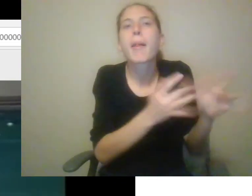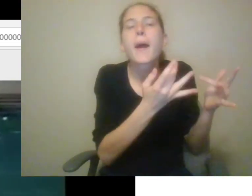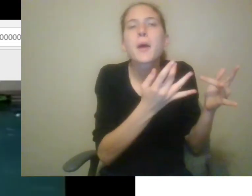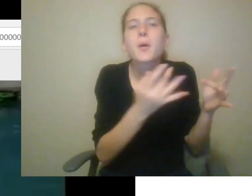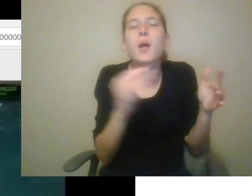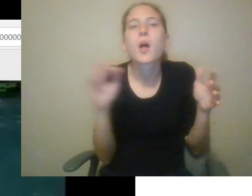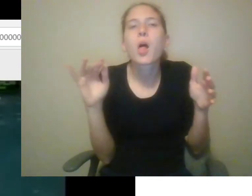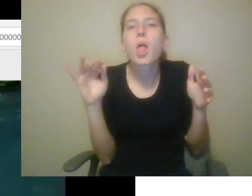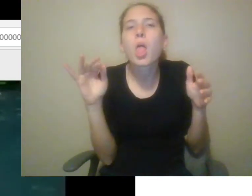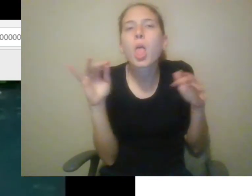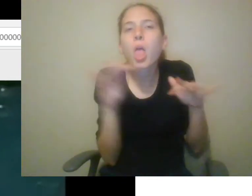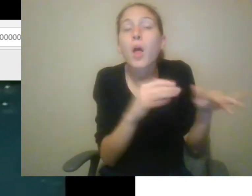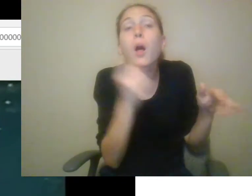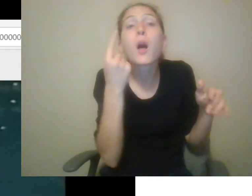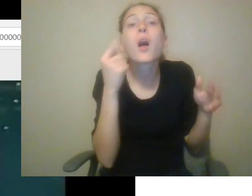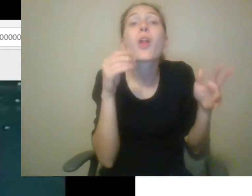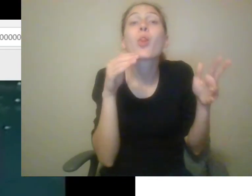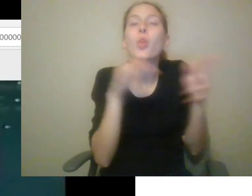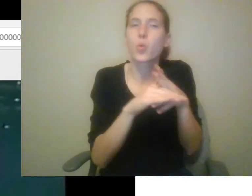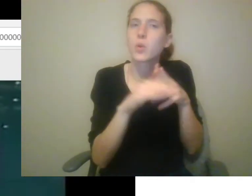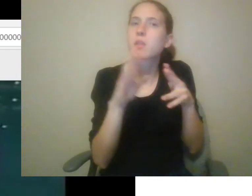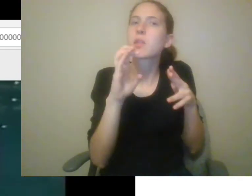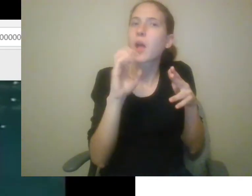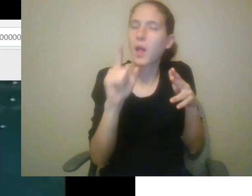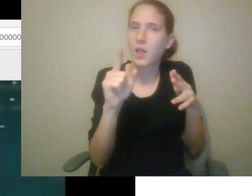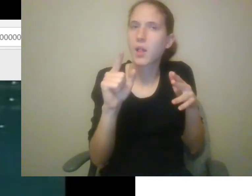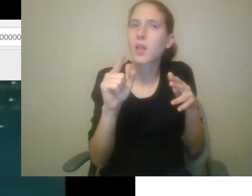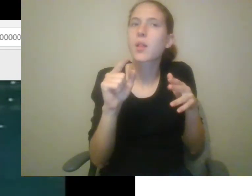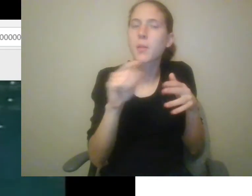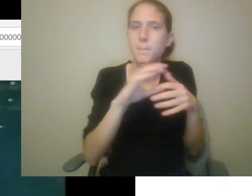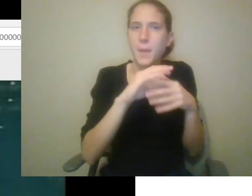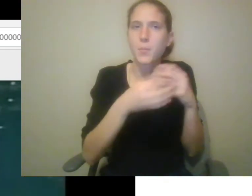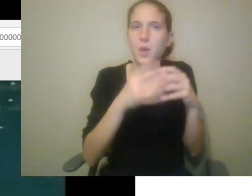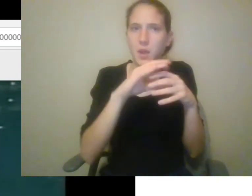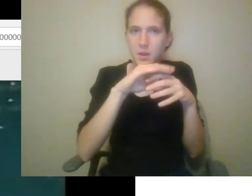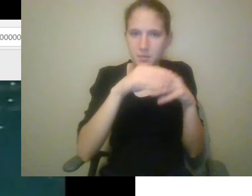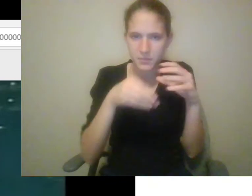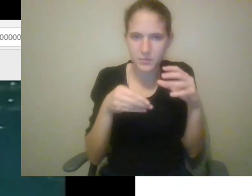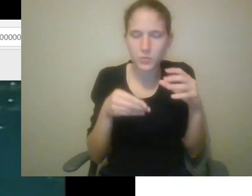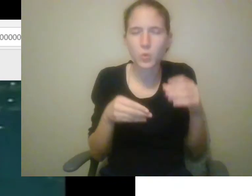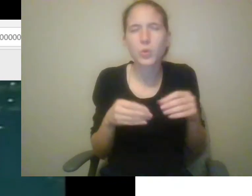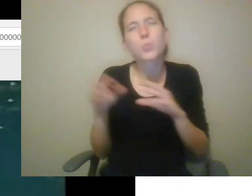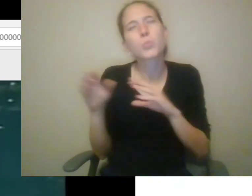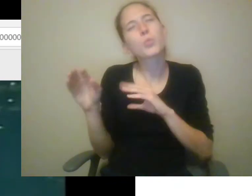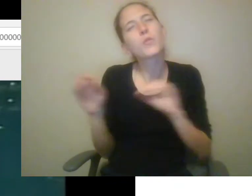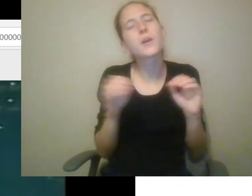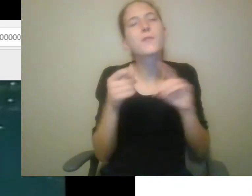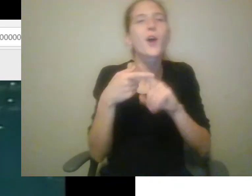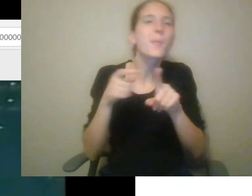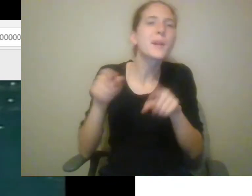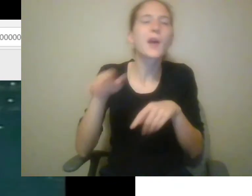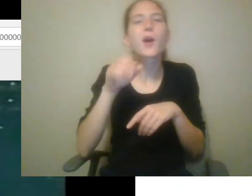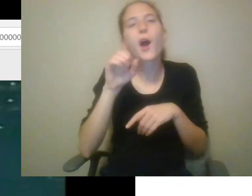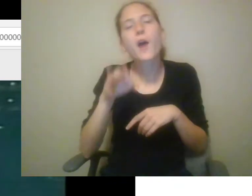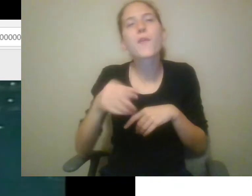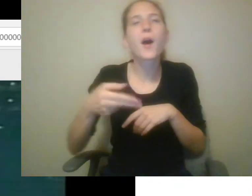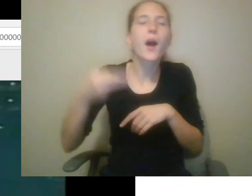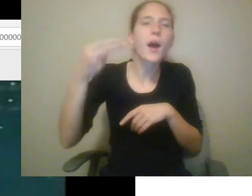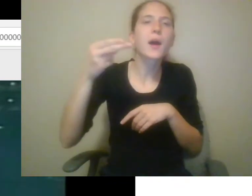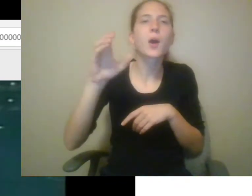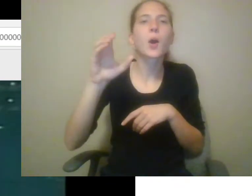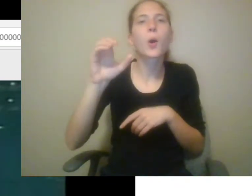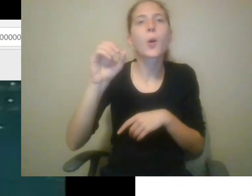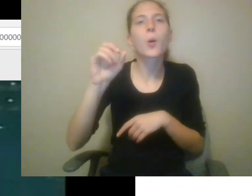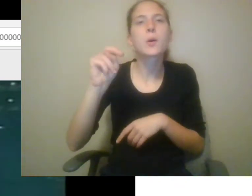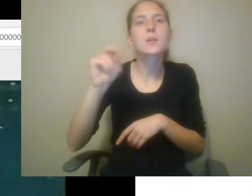All right, so that's the difference. That's the only difference. Now, I'd like to be able to show you a neat example of osmosis. To